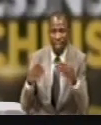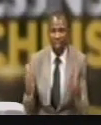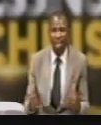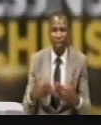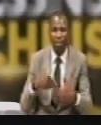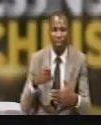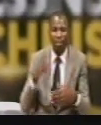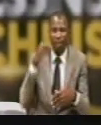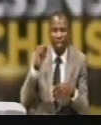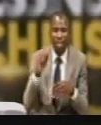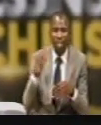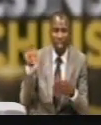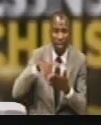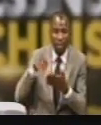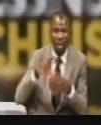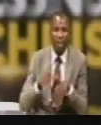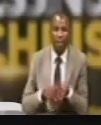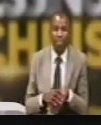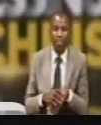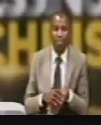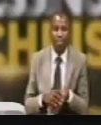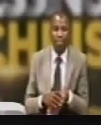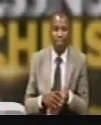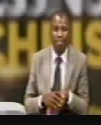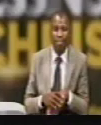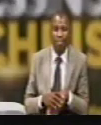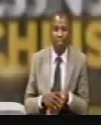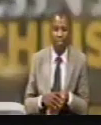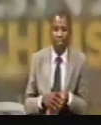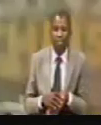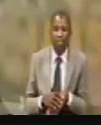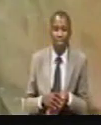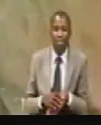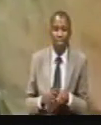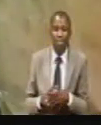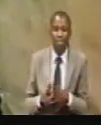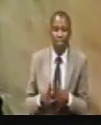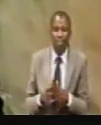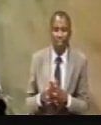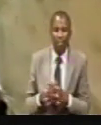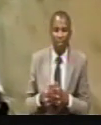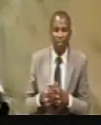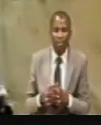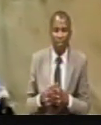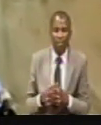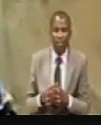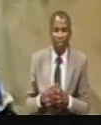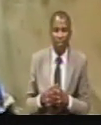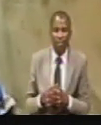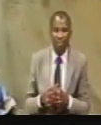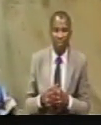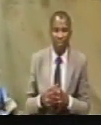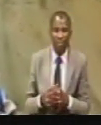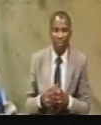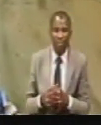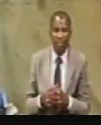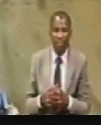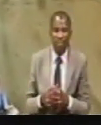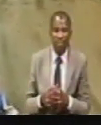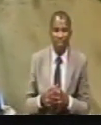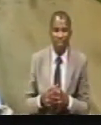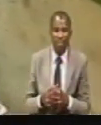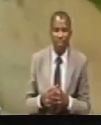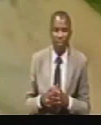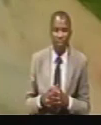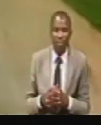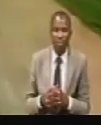The last person now before the choir. We have many more lining up, but let's